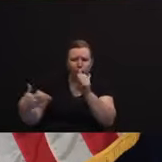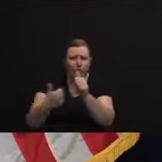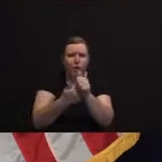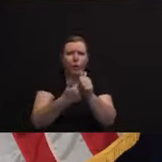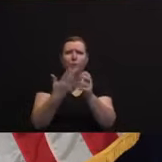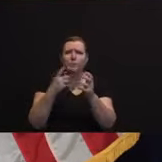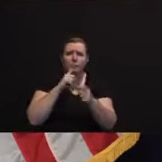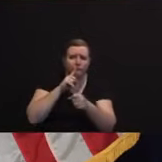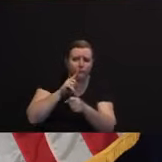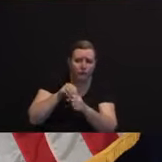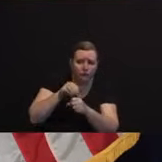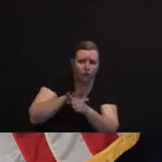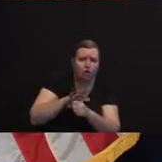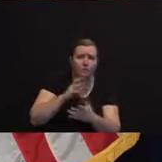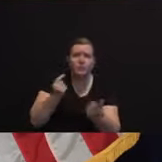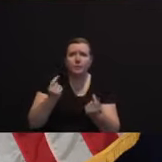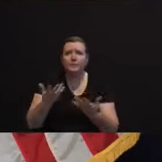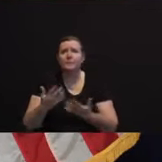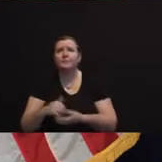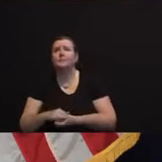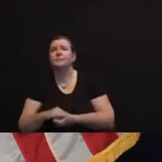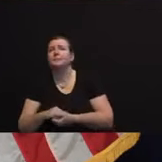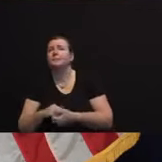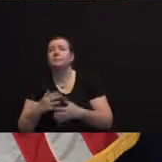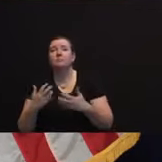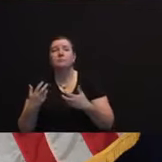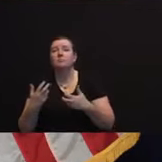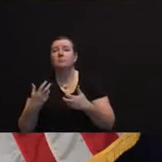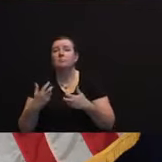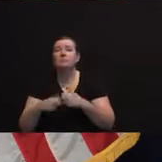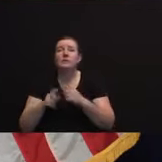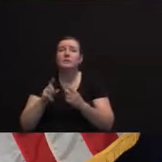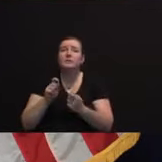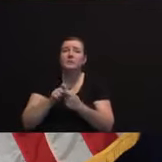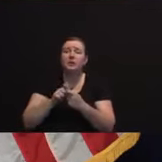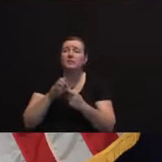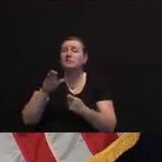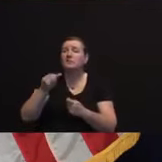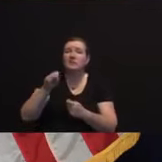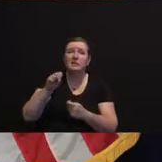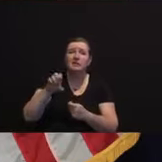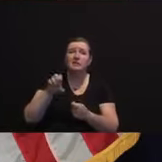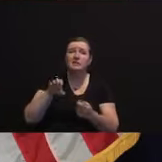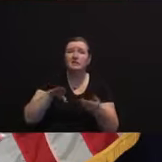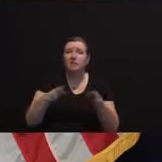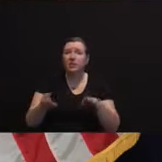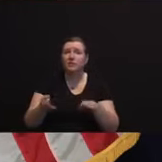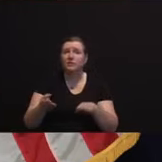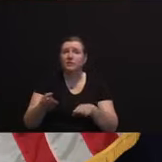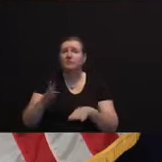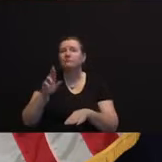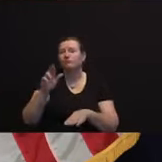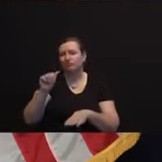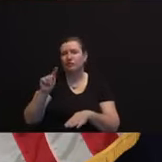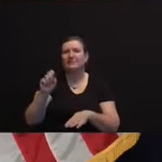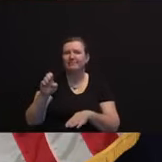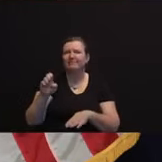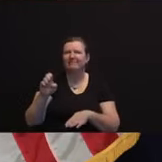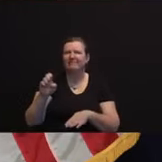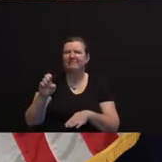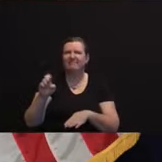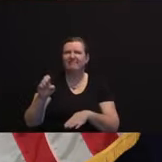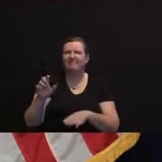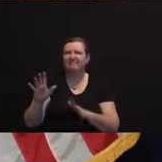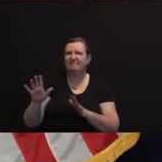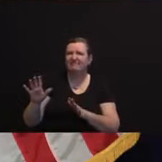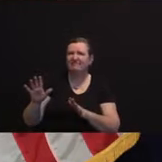to actually ascertain a case fatality rate at this point because we don't know the full denominator. But that said, how the governor